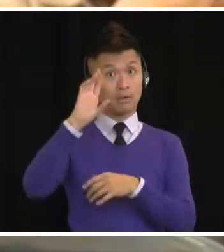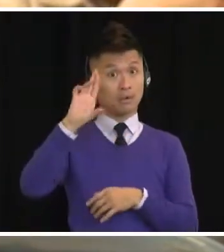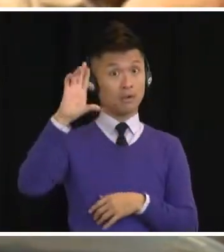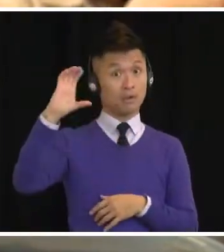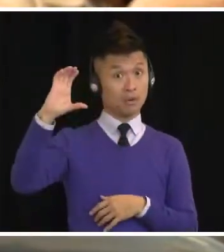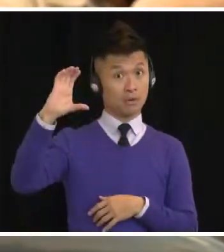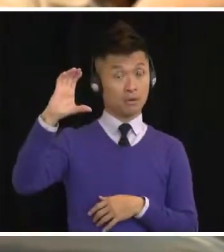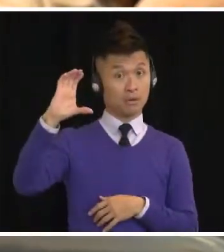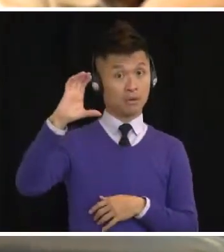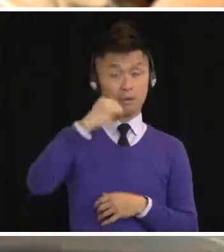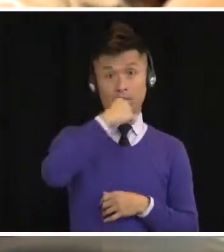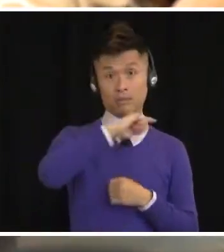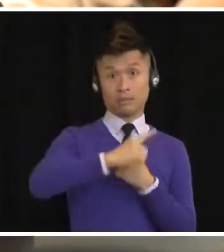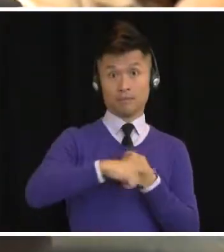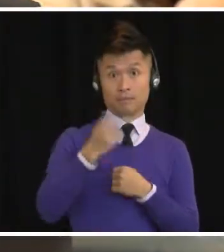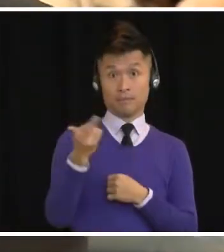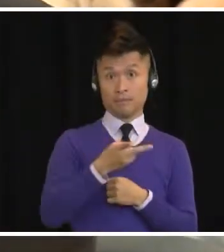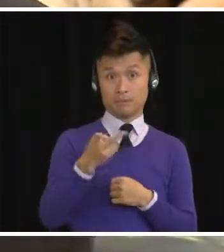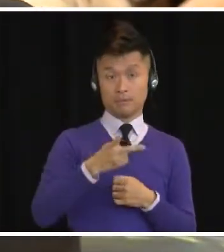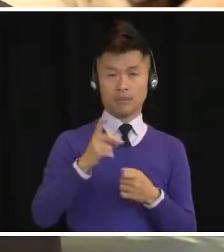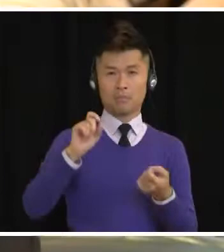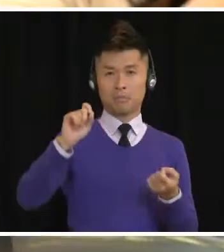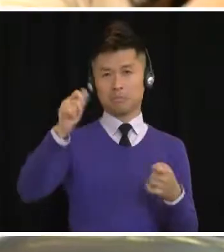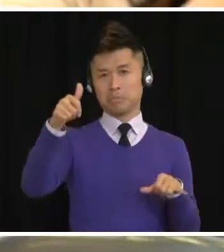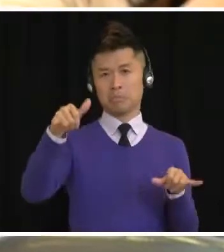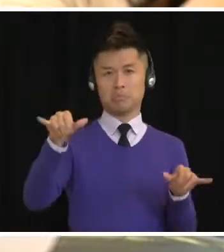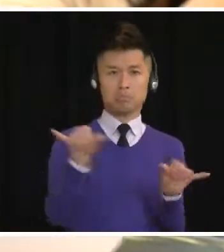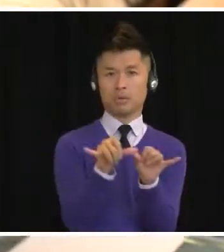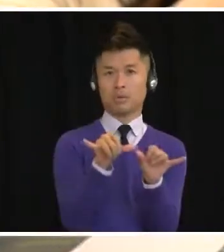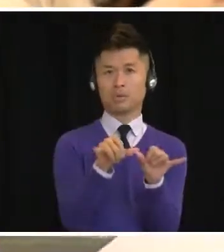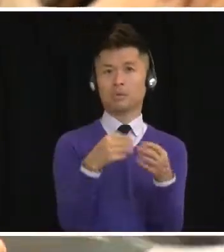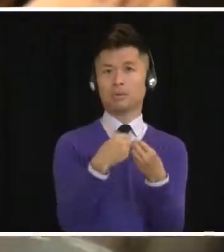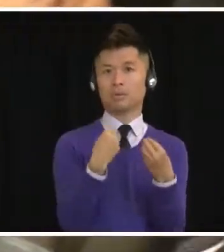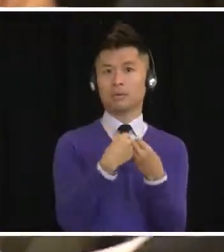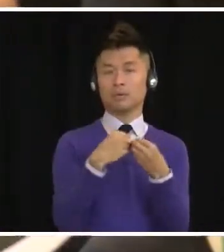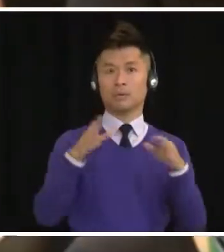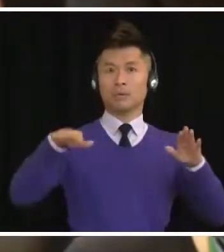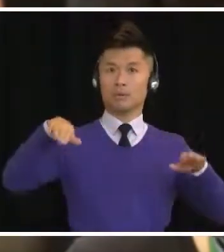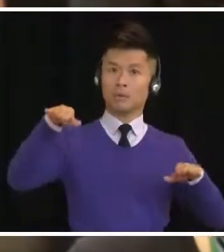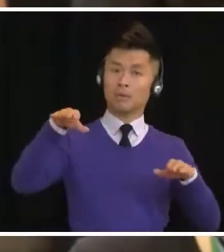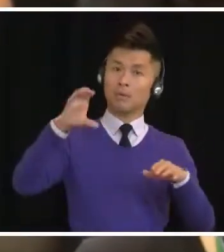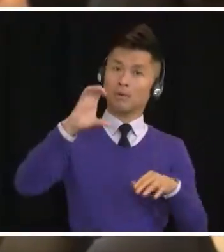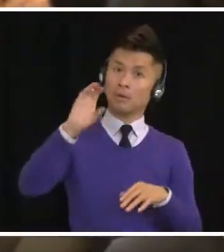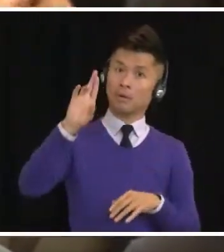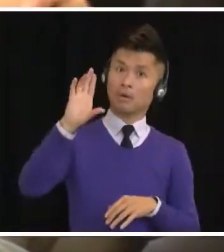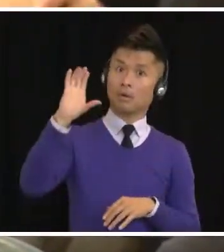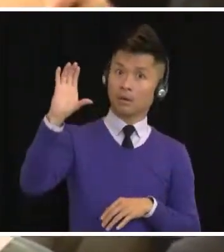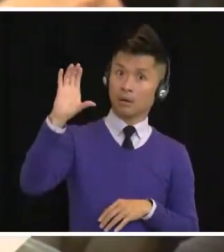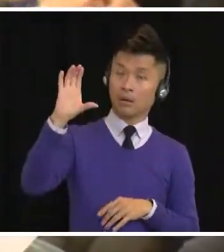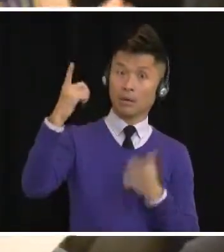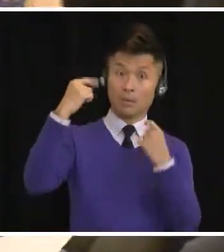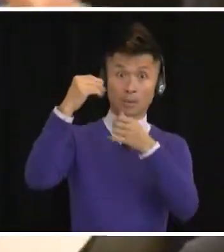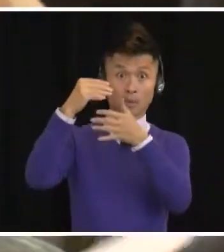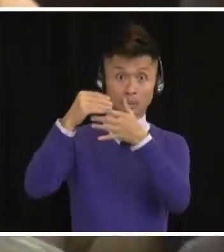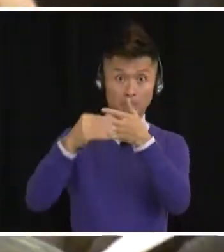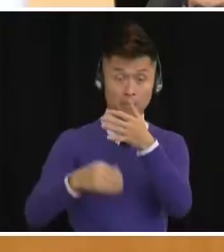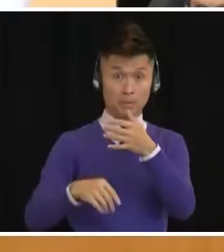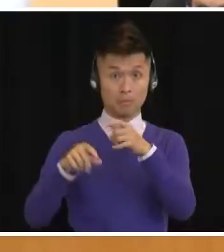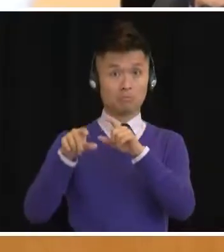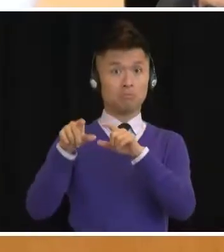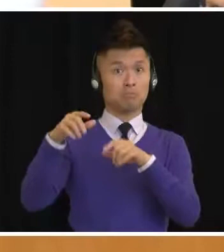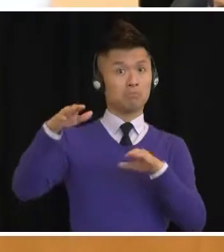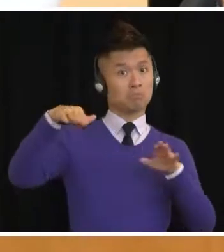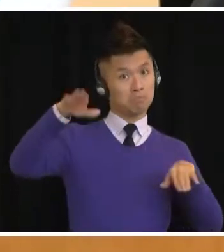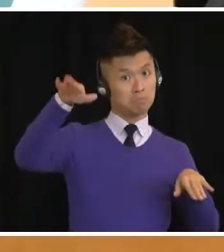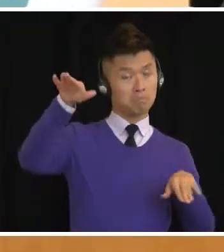So if there's any conflict between our domestic law and the CRC provisions, which